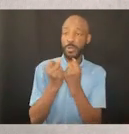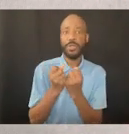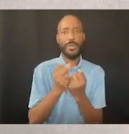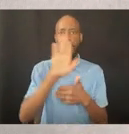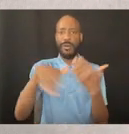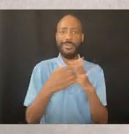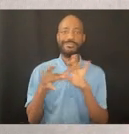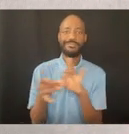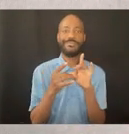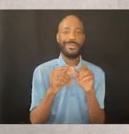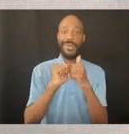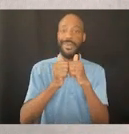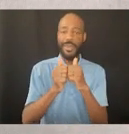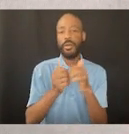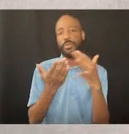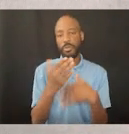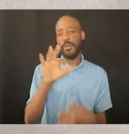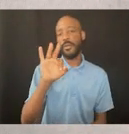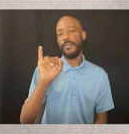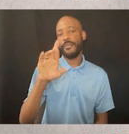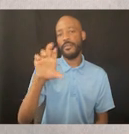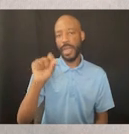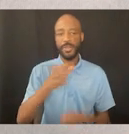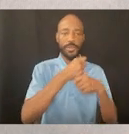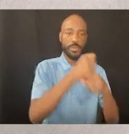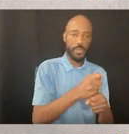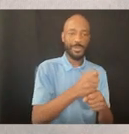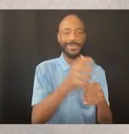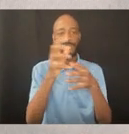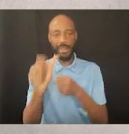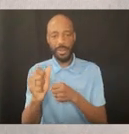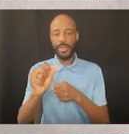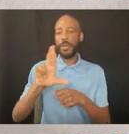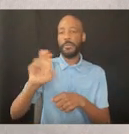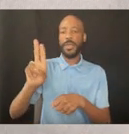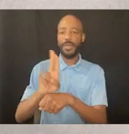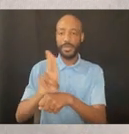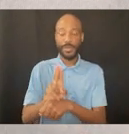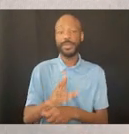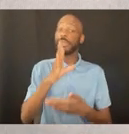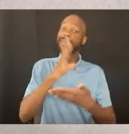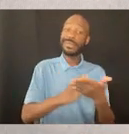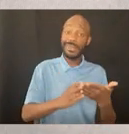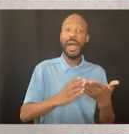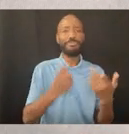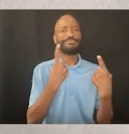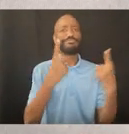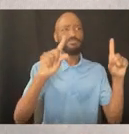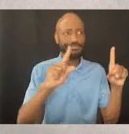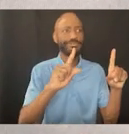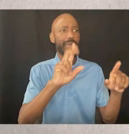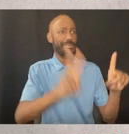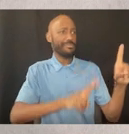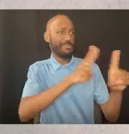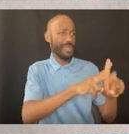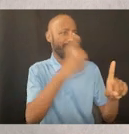produced, discarded, and reused. Some of them made it into their intended use, and many were discarded